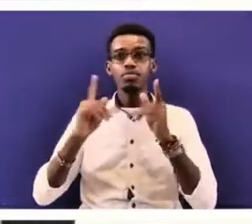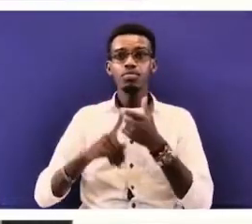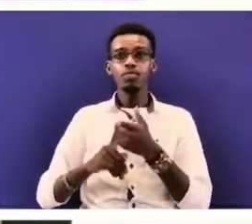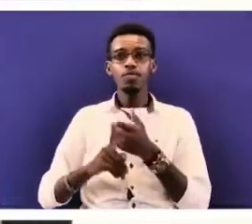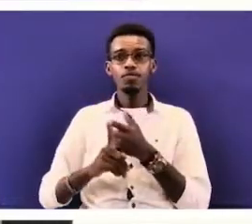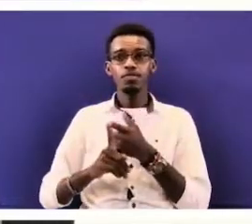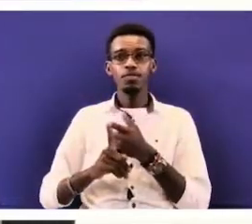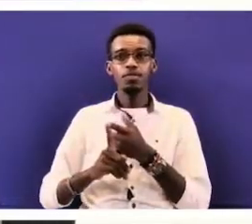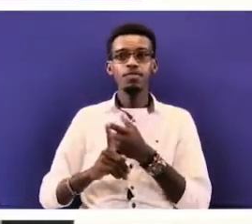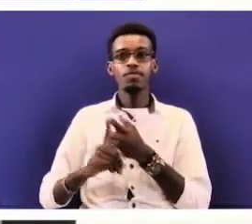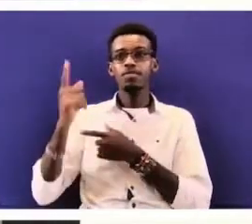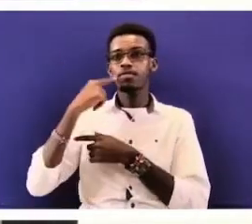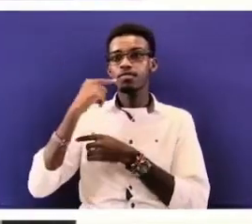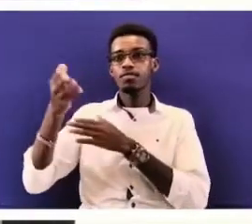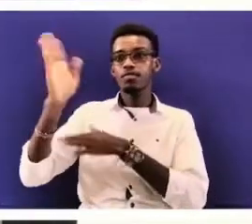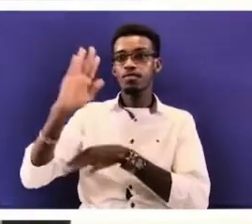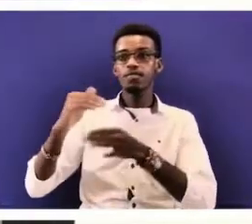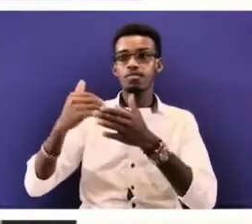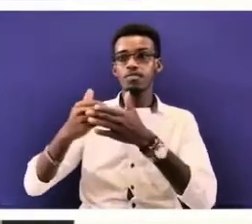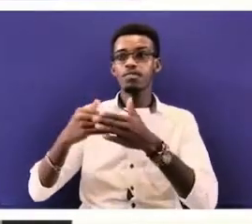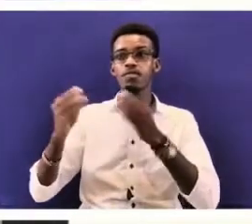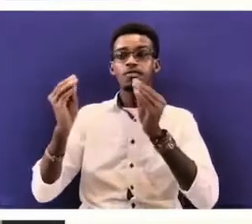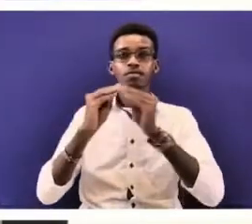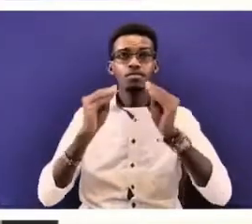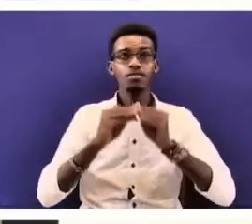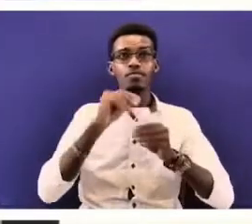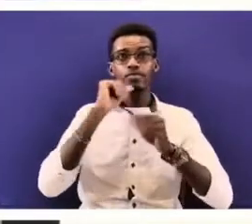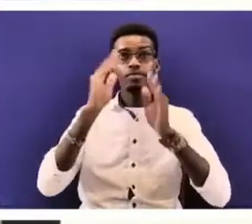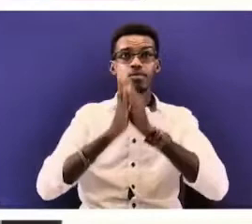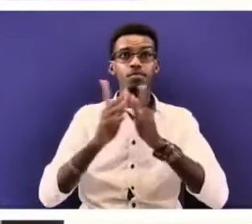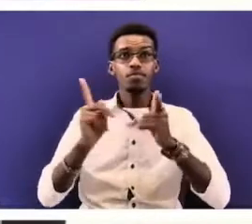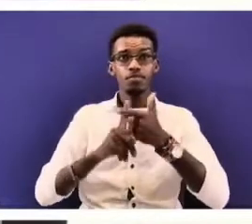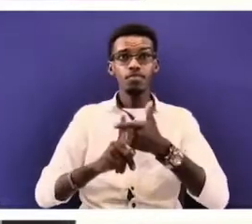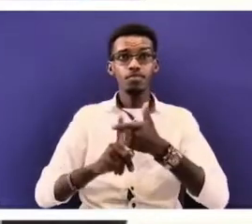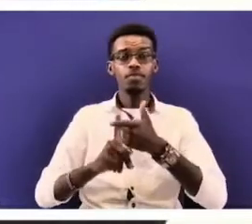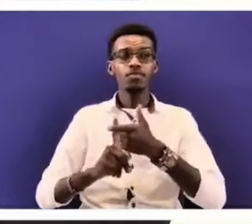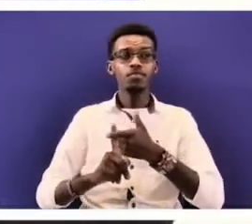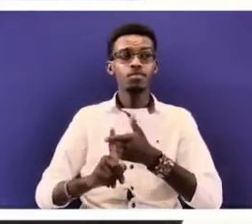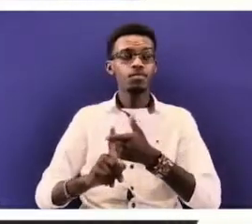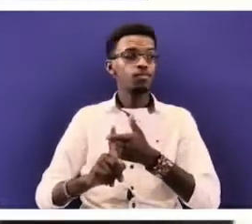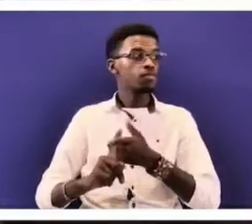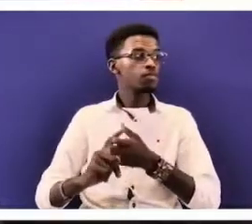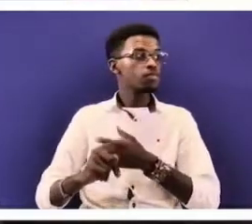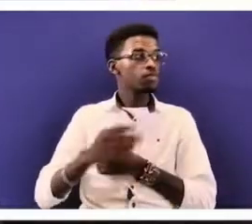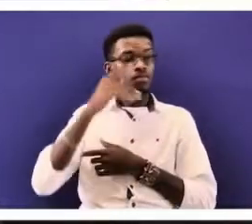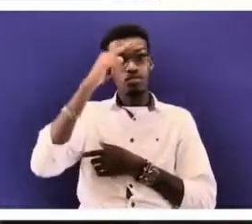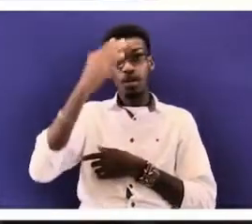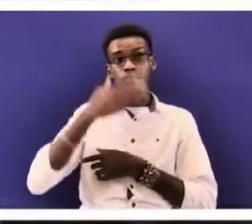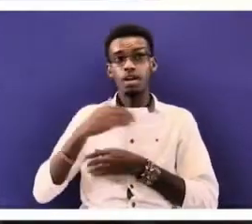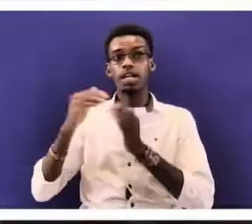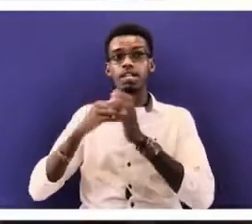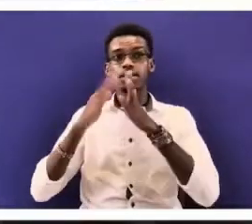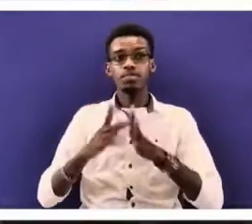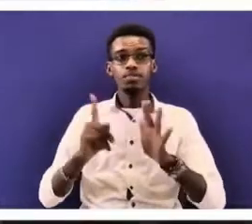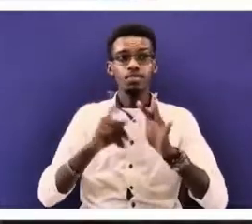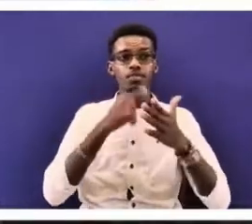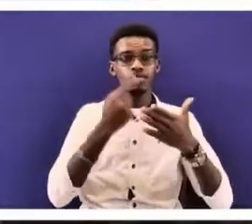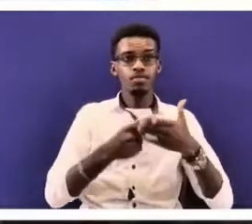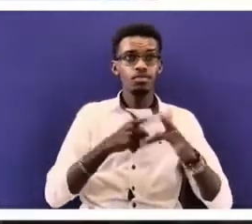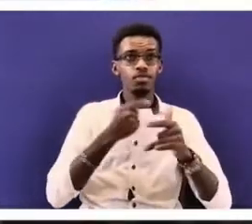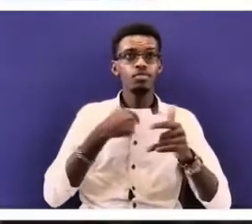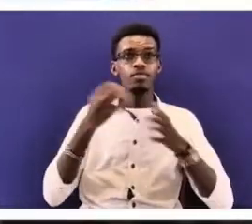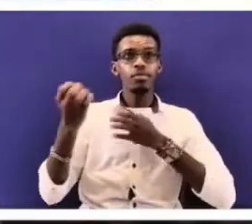face God before a board meeting. I don't have to pray during a board meeting because I'm masterful at running my